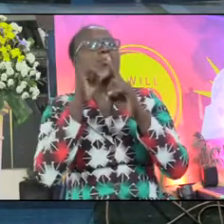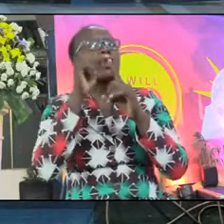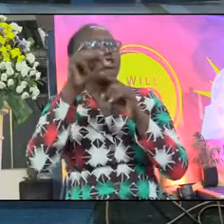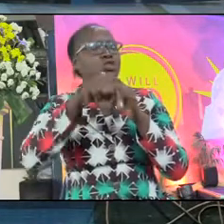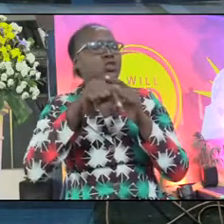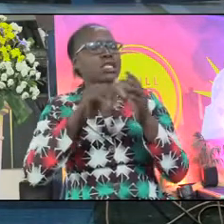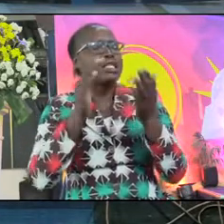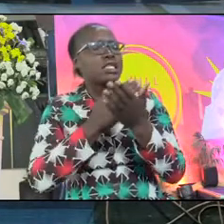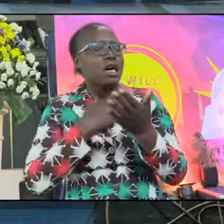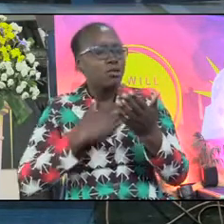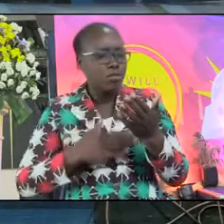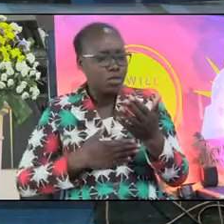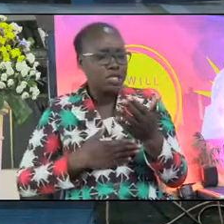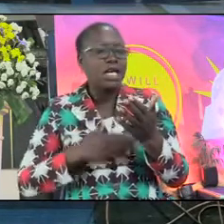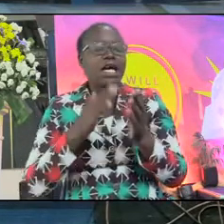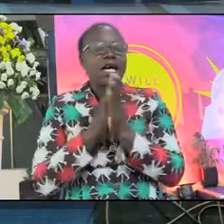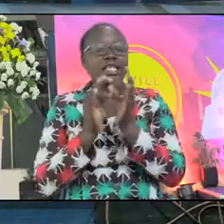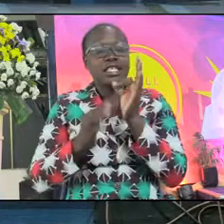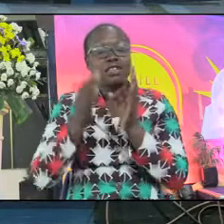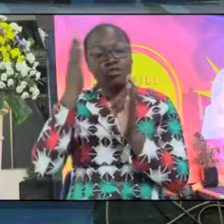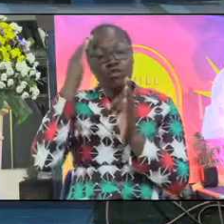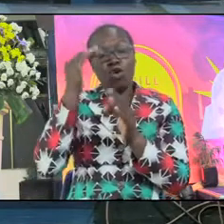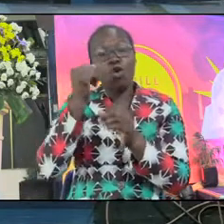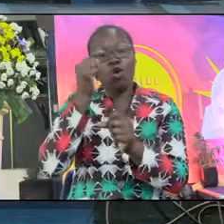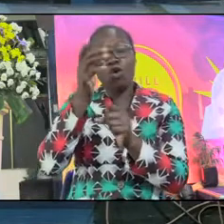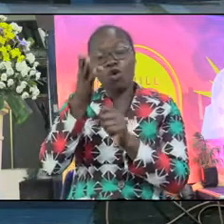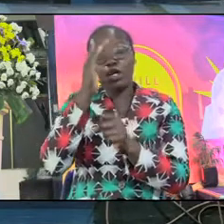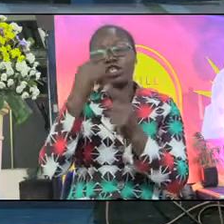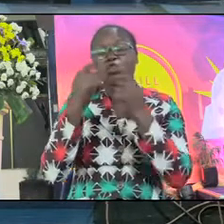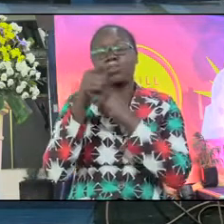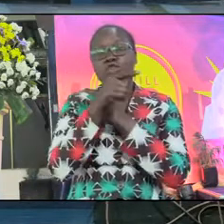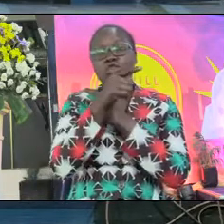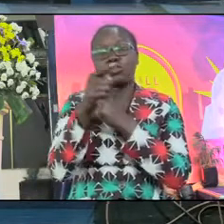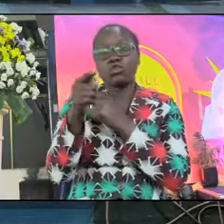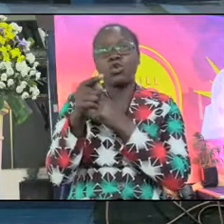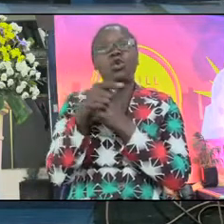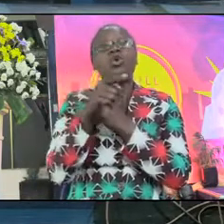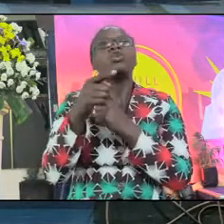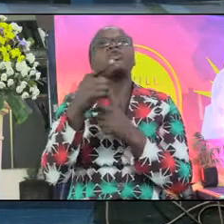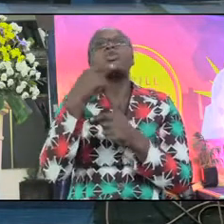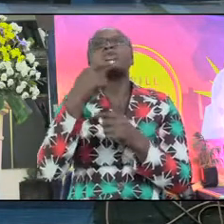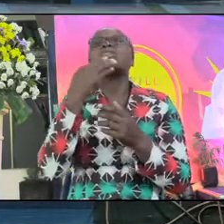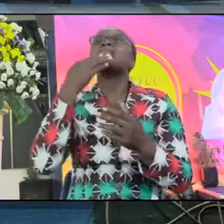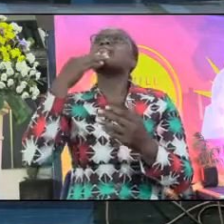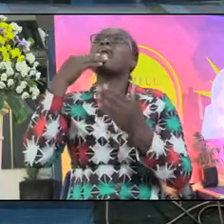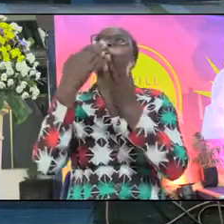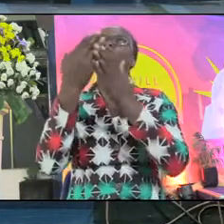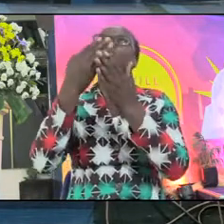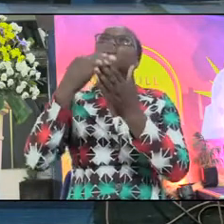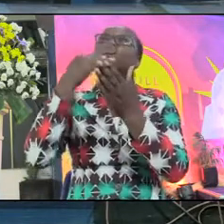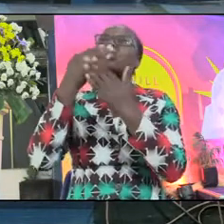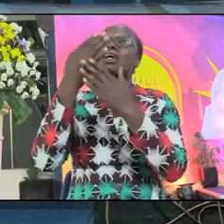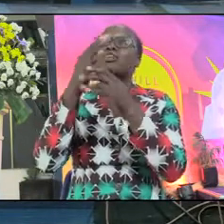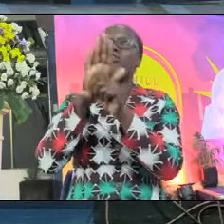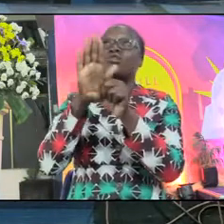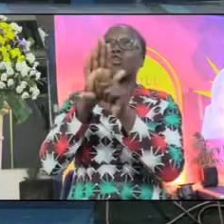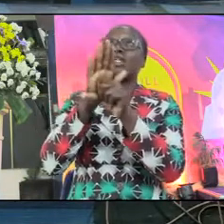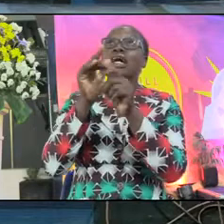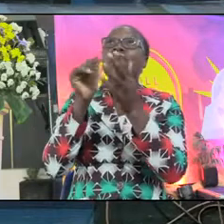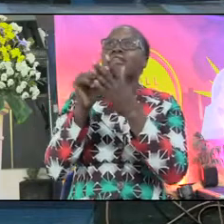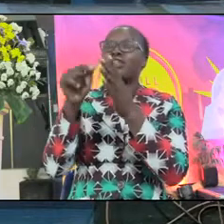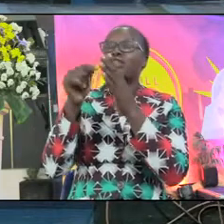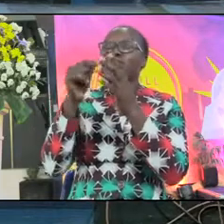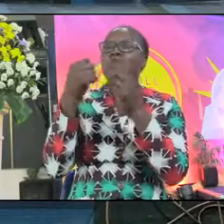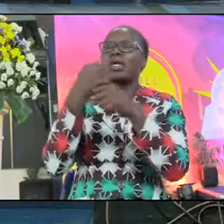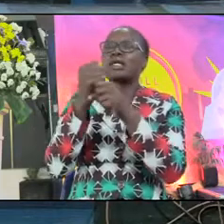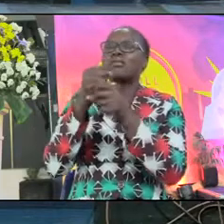today for somebody. And if you know God is talking to you, you ought to say thank you, God, for that one, because you